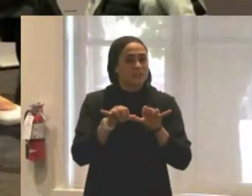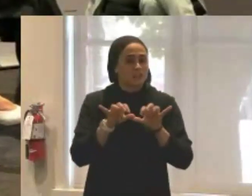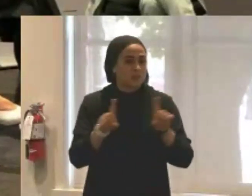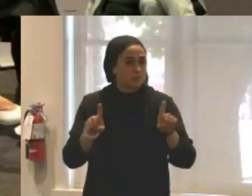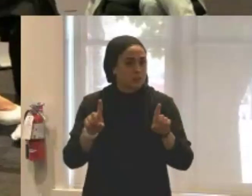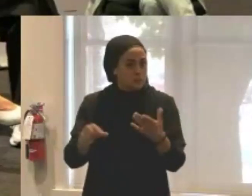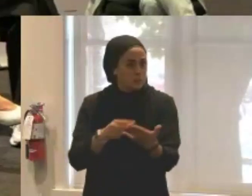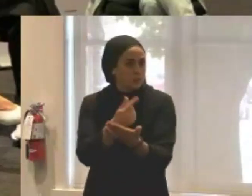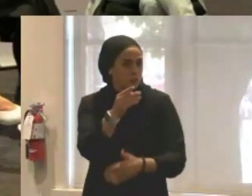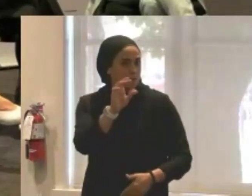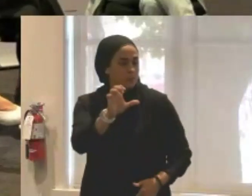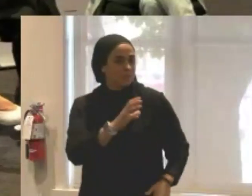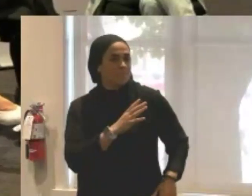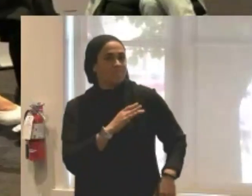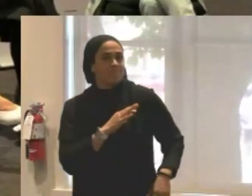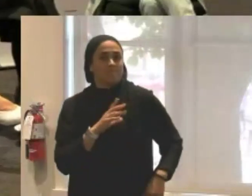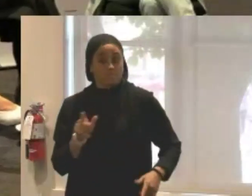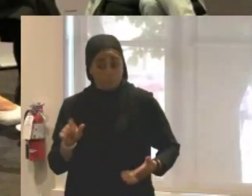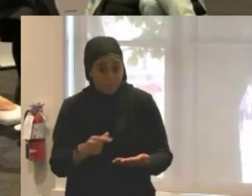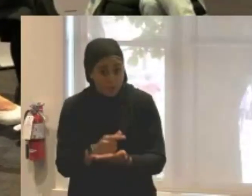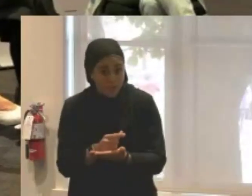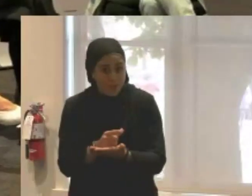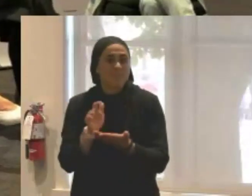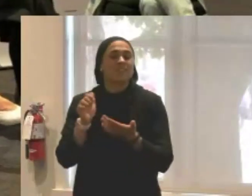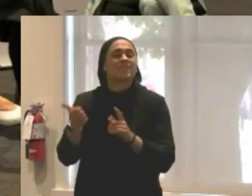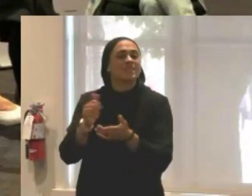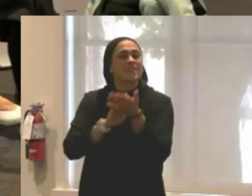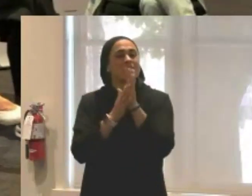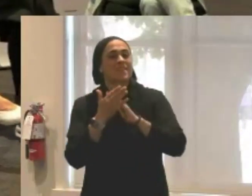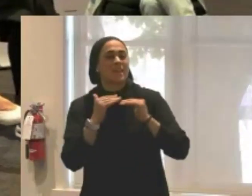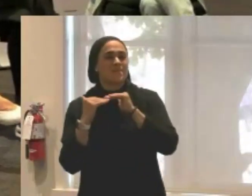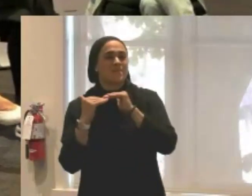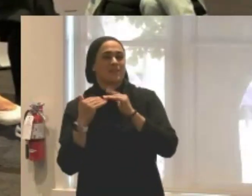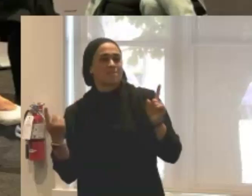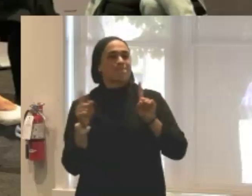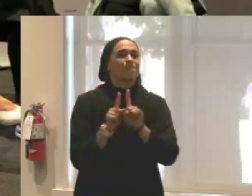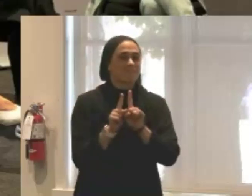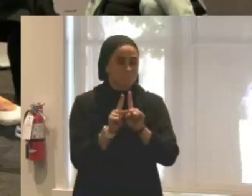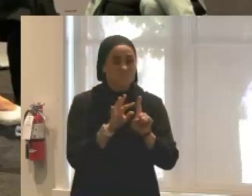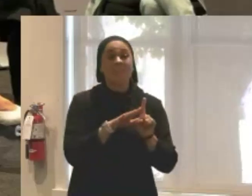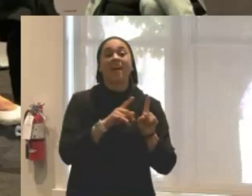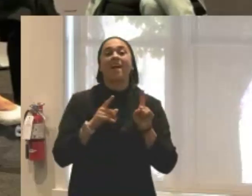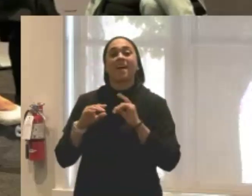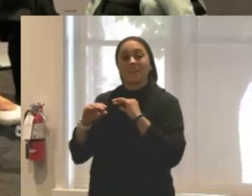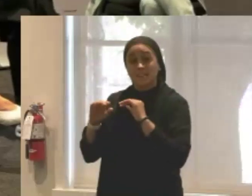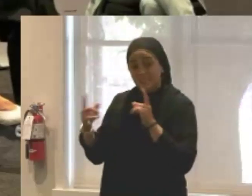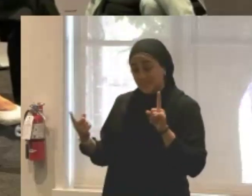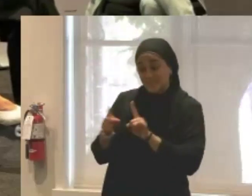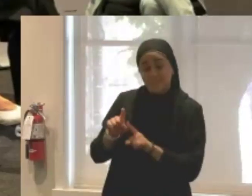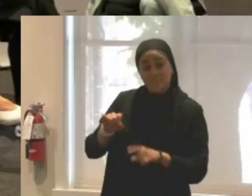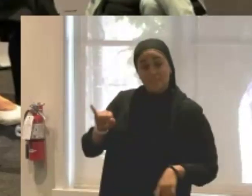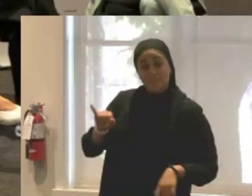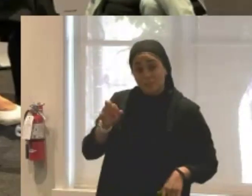The great thing is, after graduating, Charlie himself became a mentor and was matched with a little boy named Jeffrey, who Jeffrey himself was 12 years